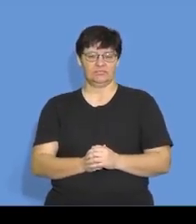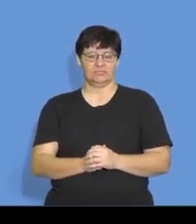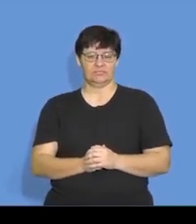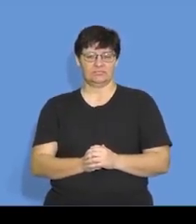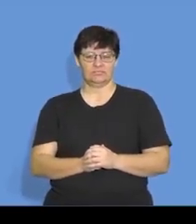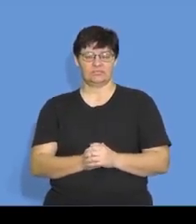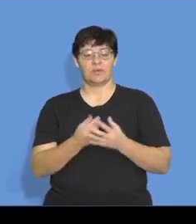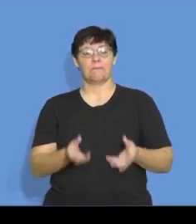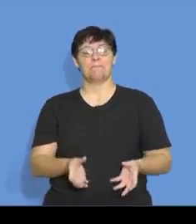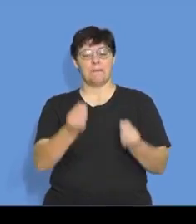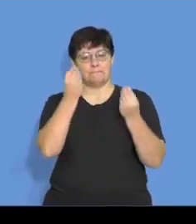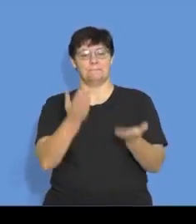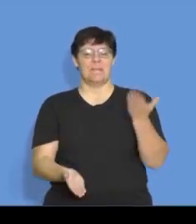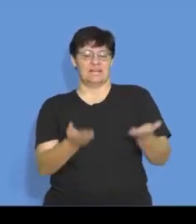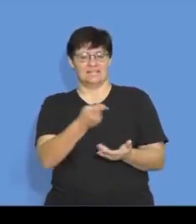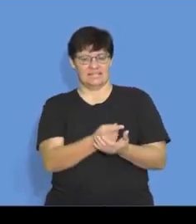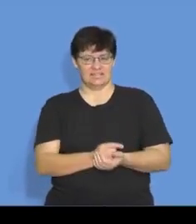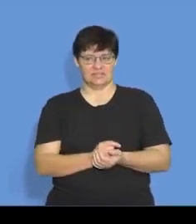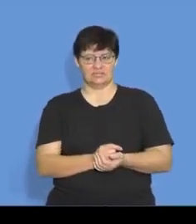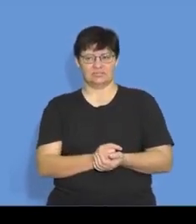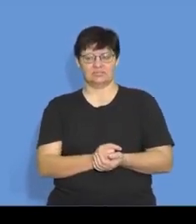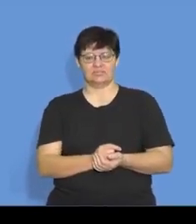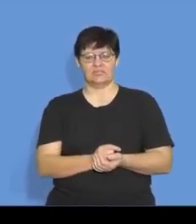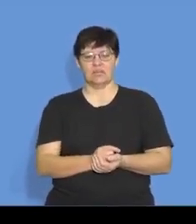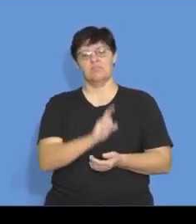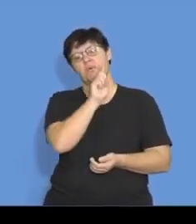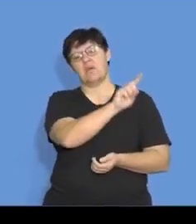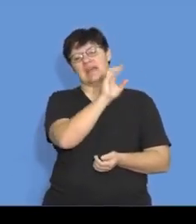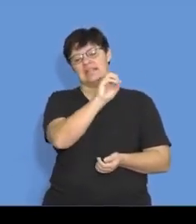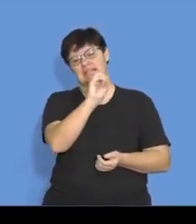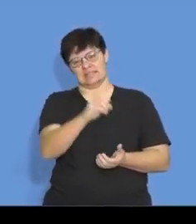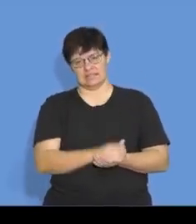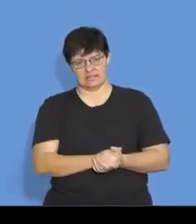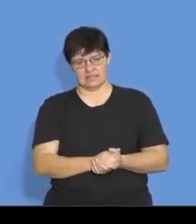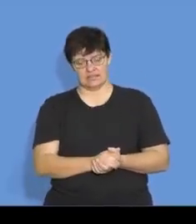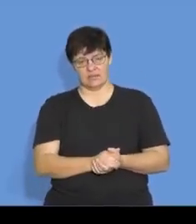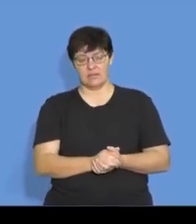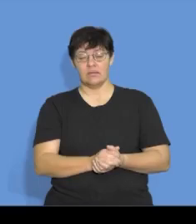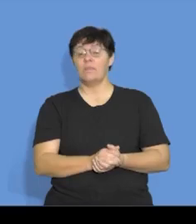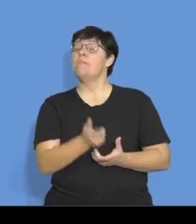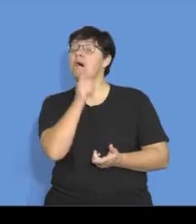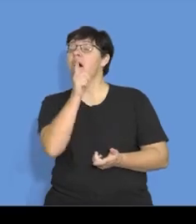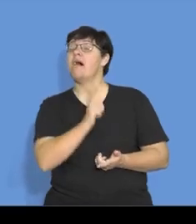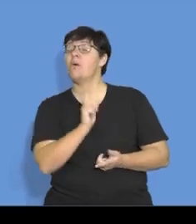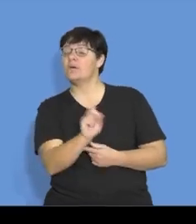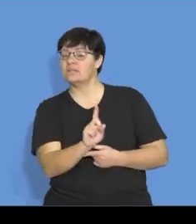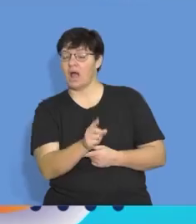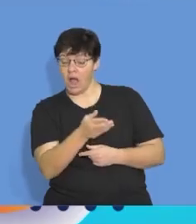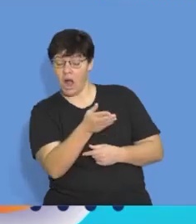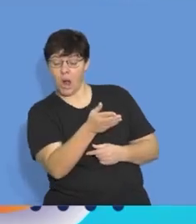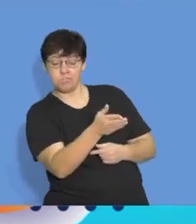right? And it gives you a balance. Let's take a simple example of 100, telling you that you